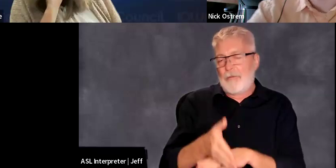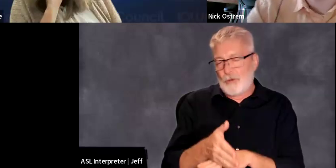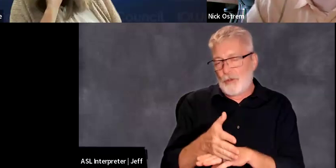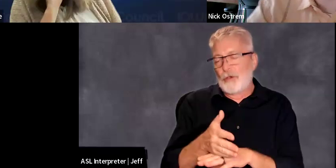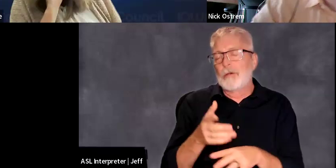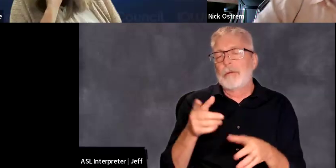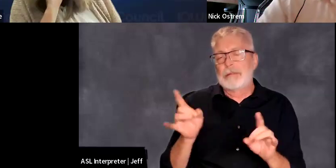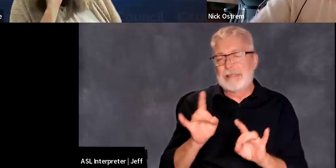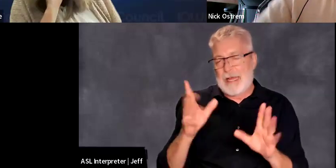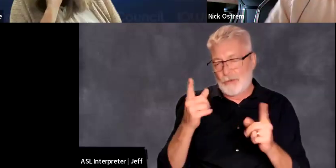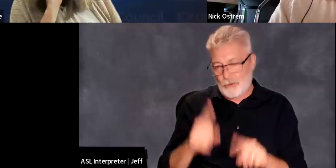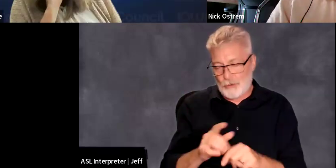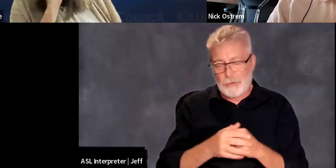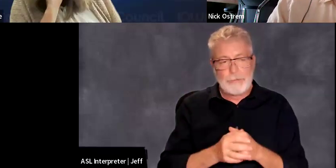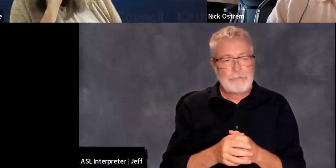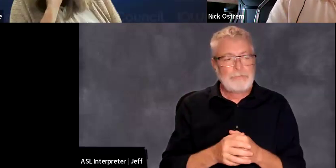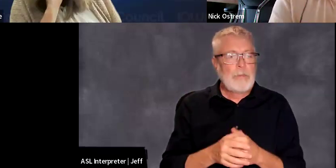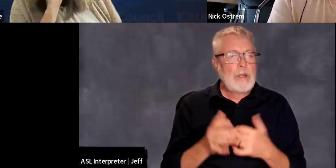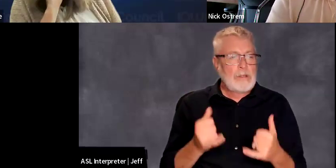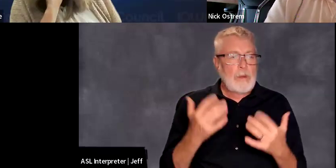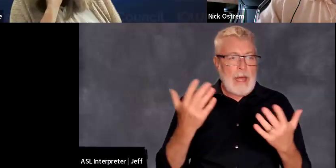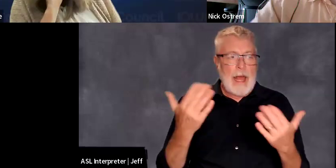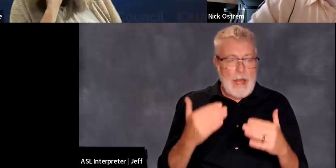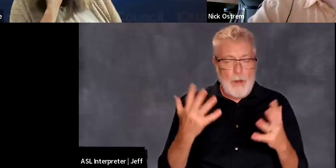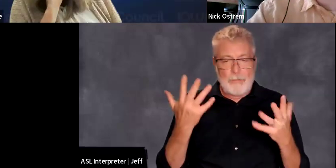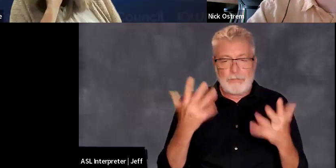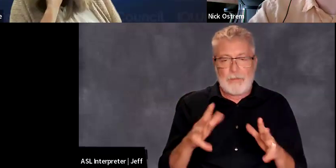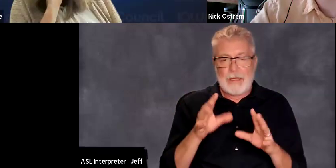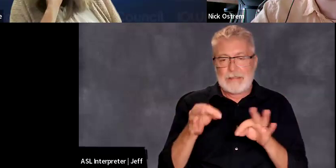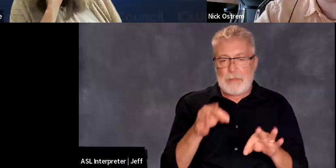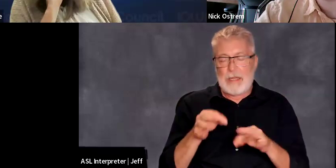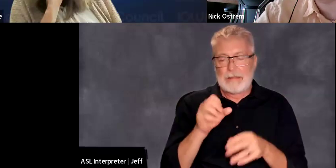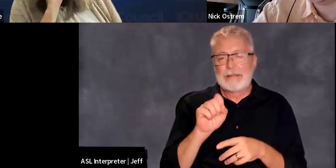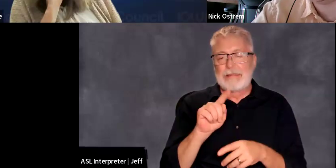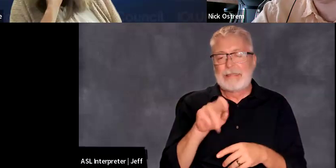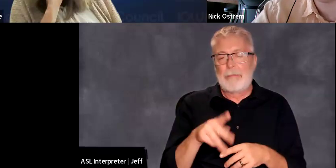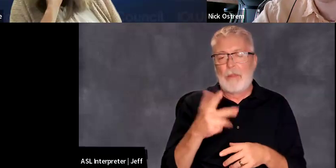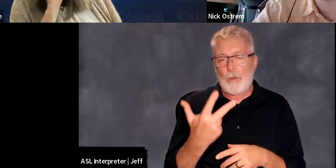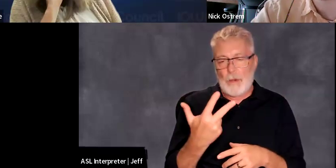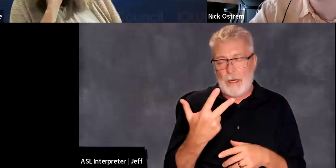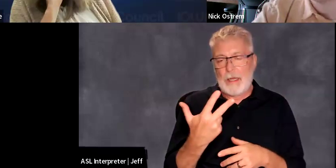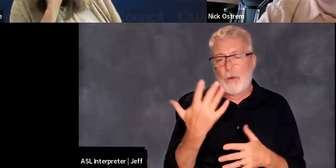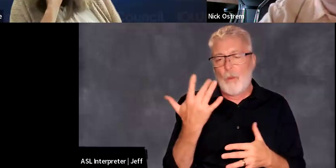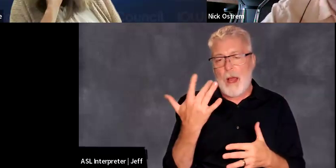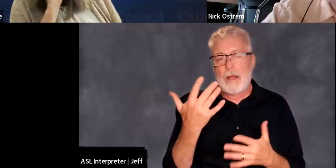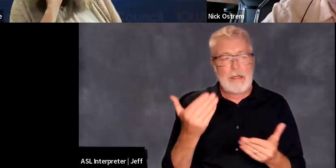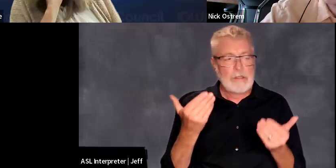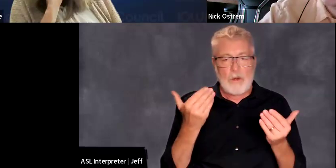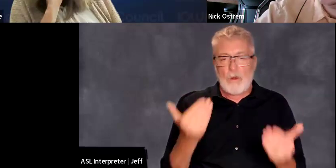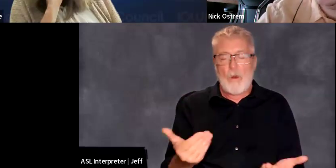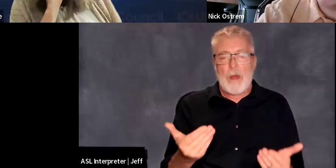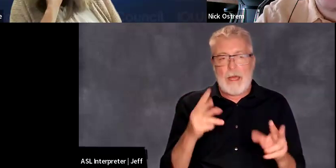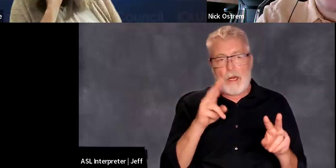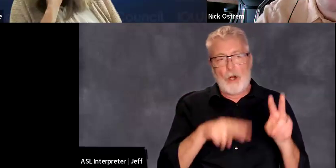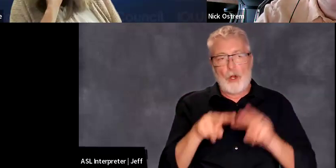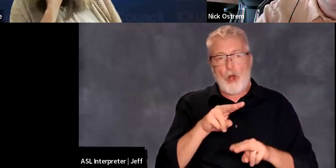Okay. So now that I've sort of explained step 3 and why we are doing it, let's actually go take a look